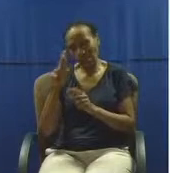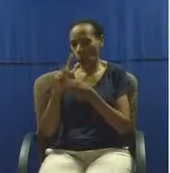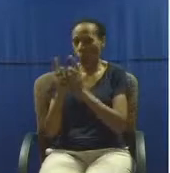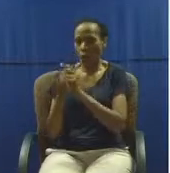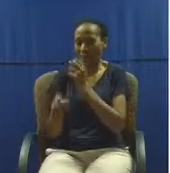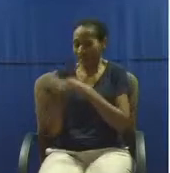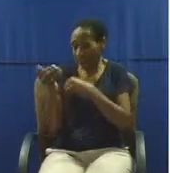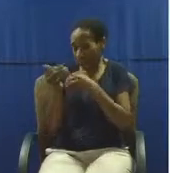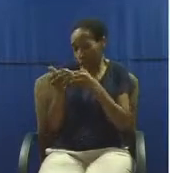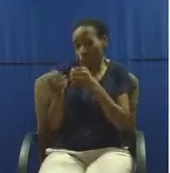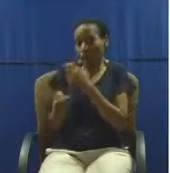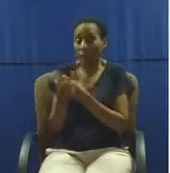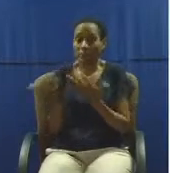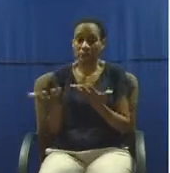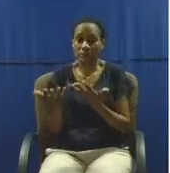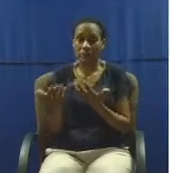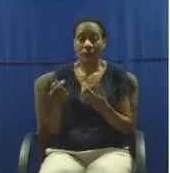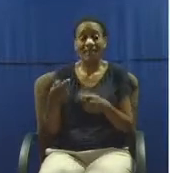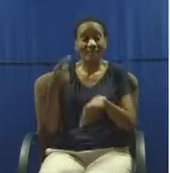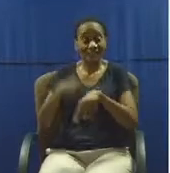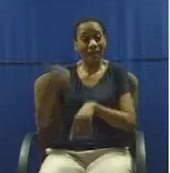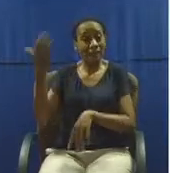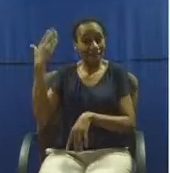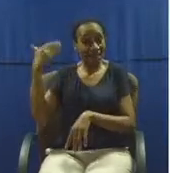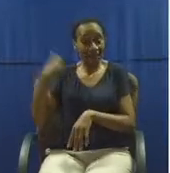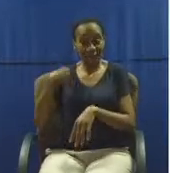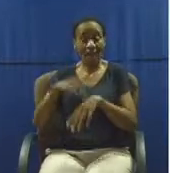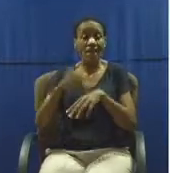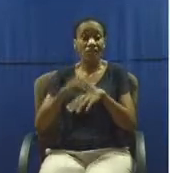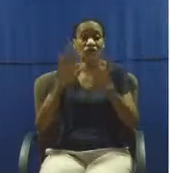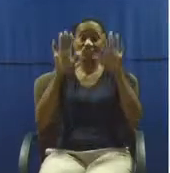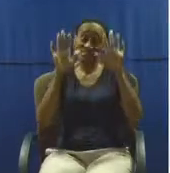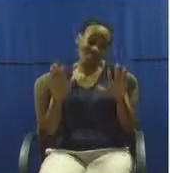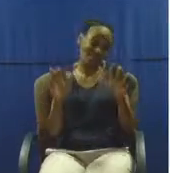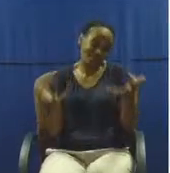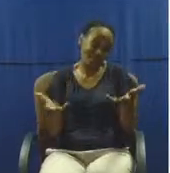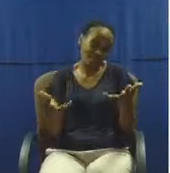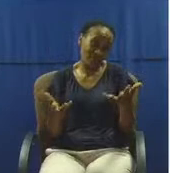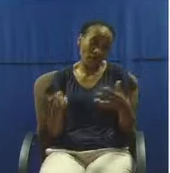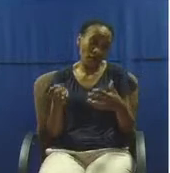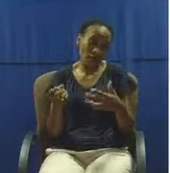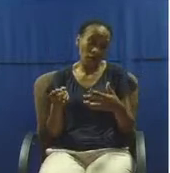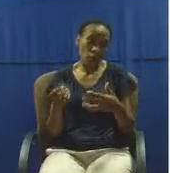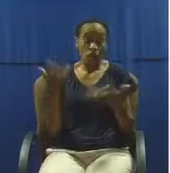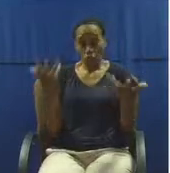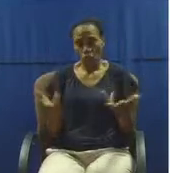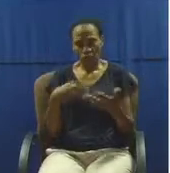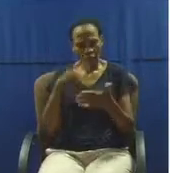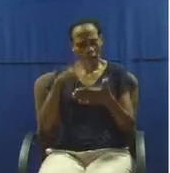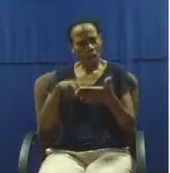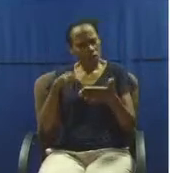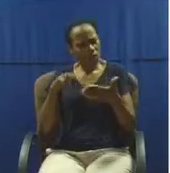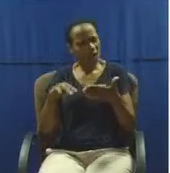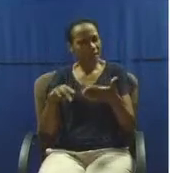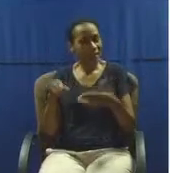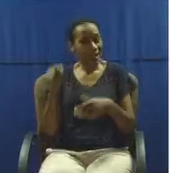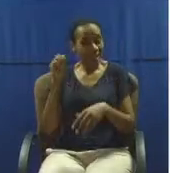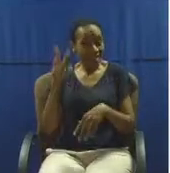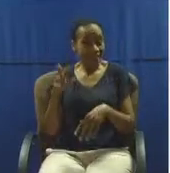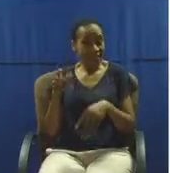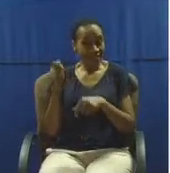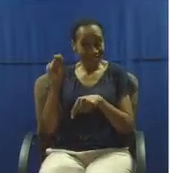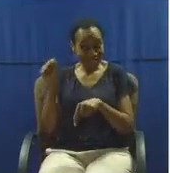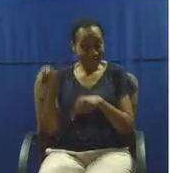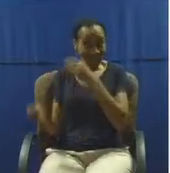but the history that I've read tells me that it could have been catastrophic. And we have seen